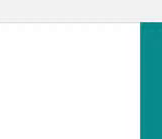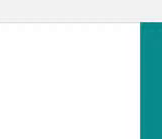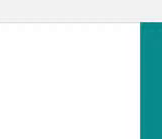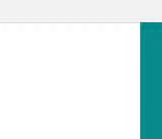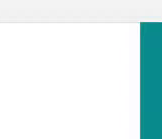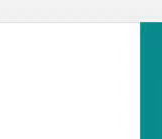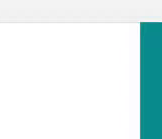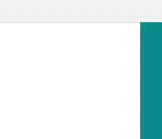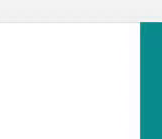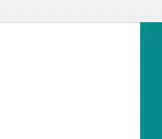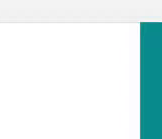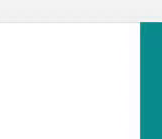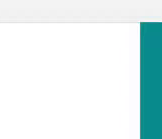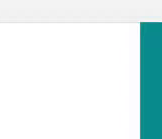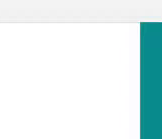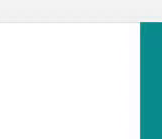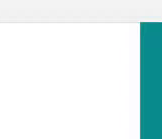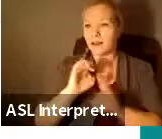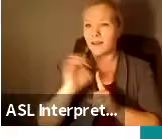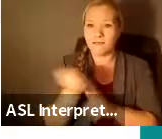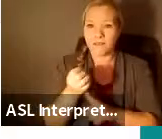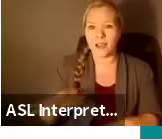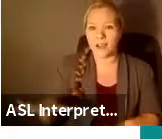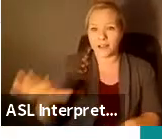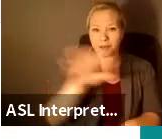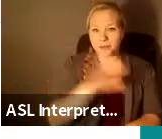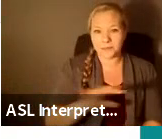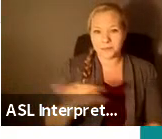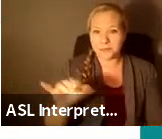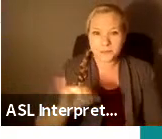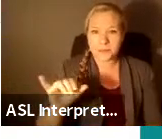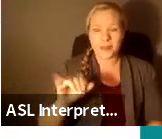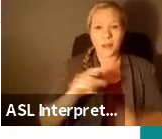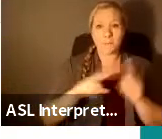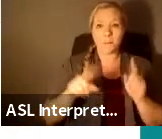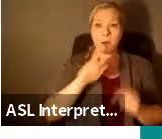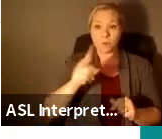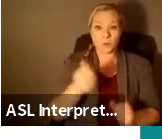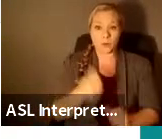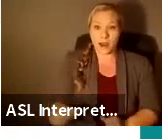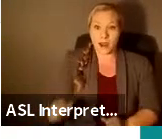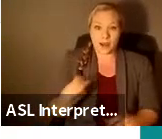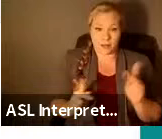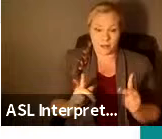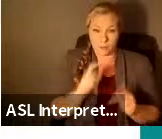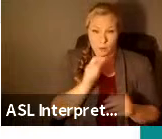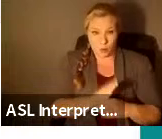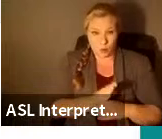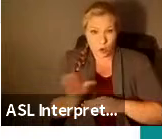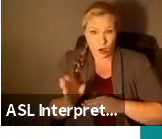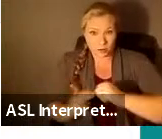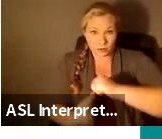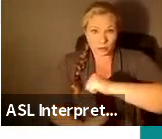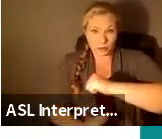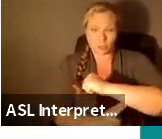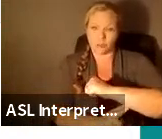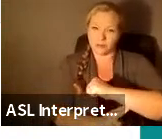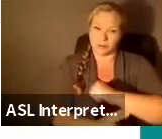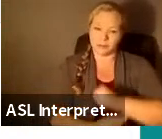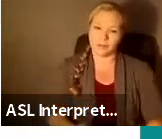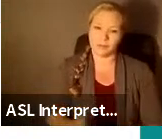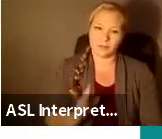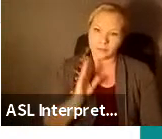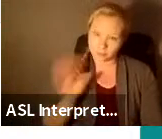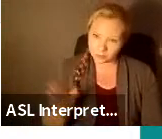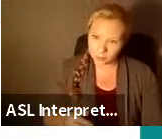be worse. But I think anybody going across the bridge is going to be, whether which one is worse, I don't know, but it's not